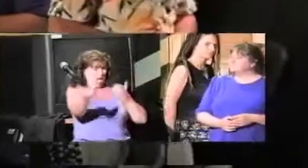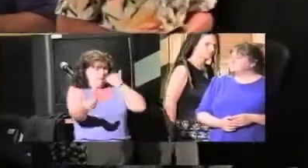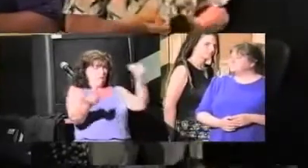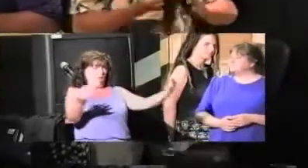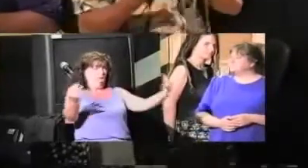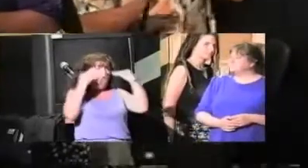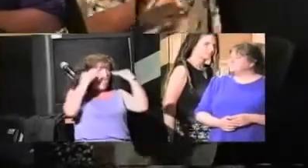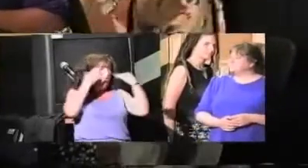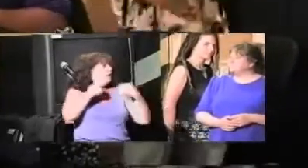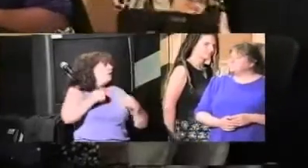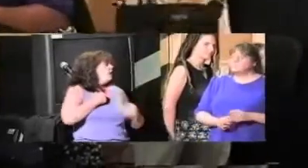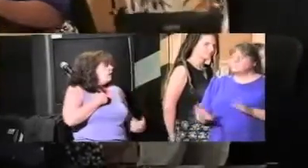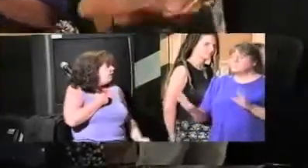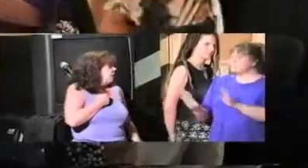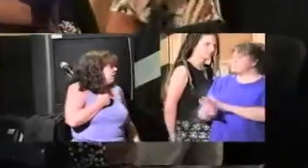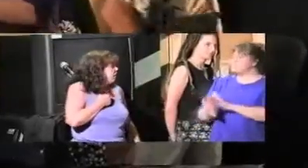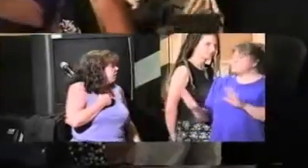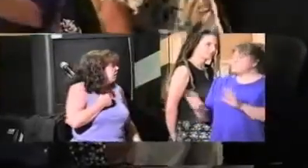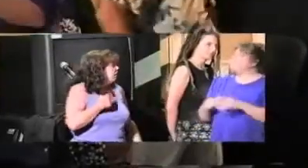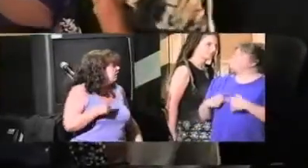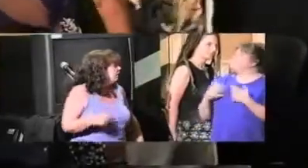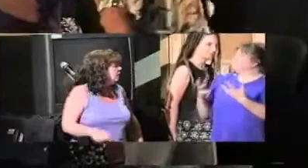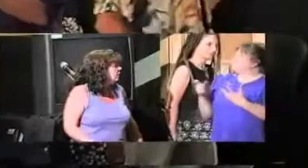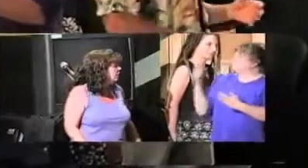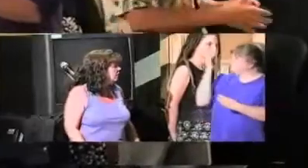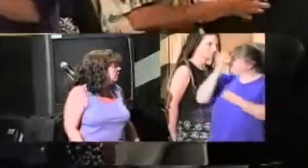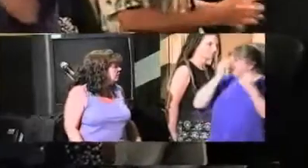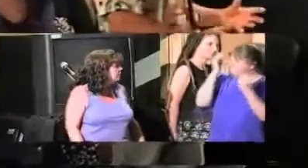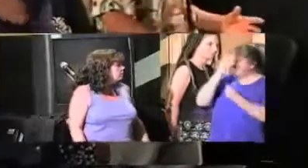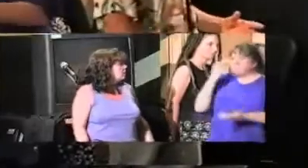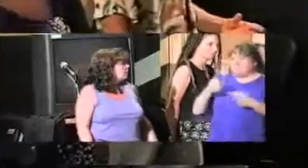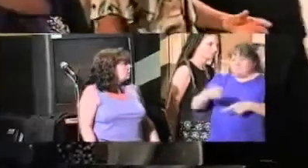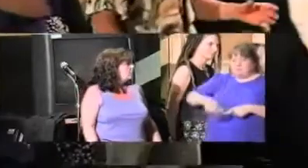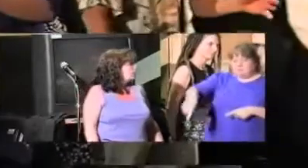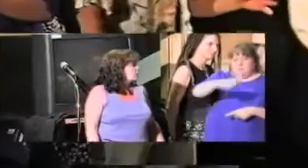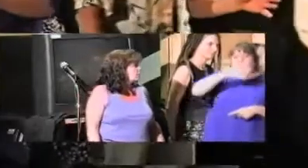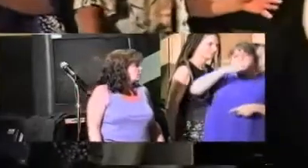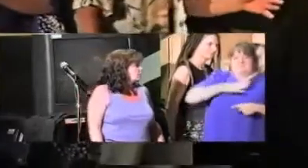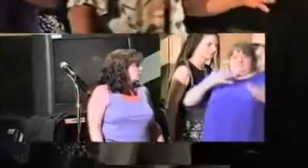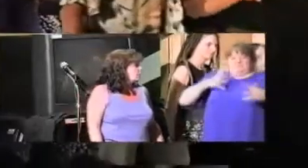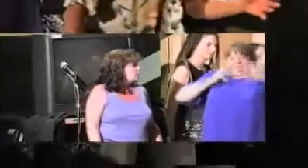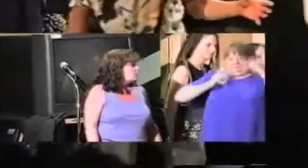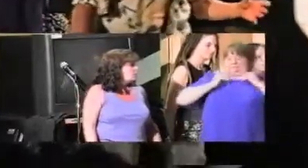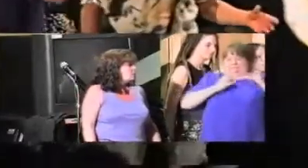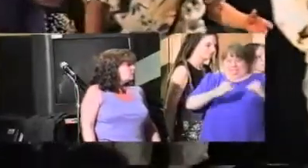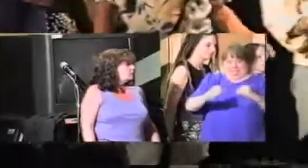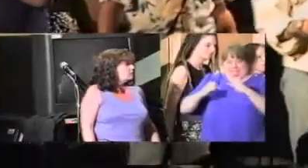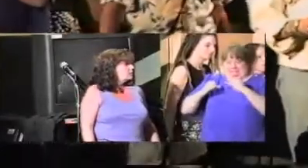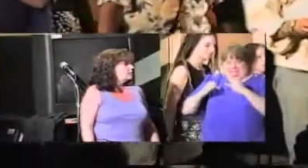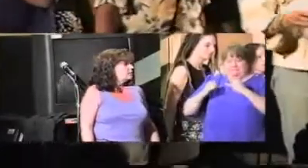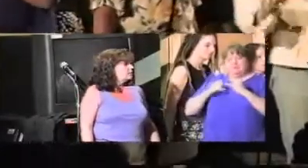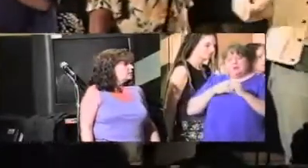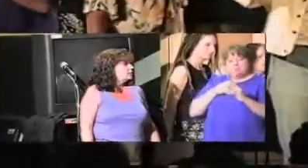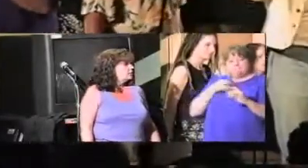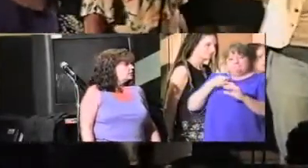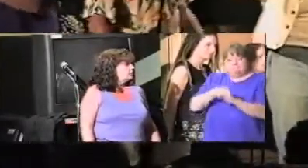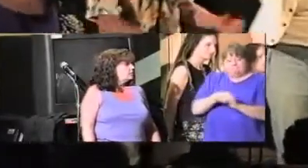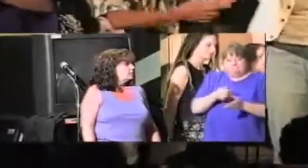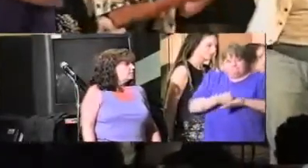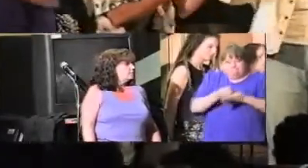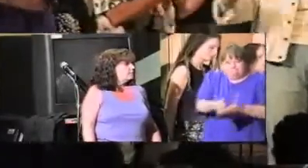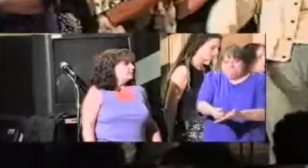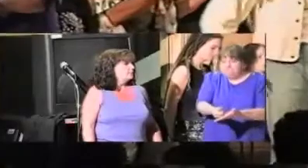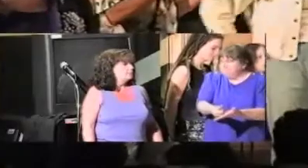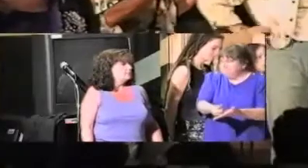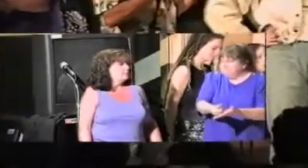shame? No, I want you to think about working within a group of women who have gone through similar horrific experiences. I mean,